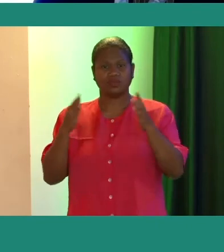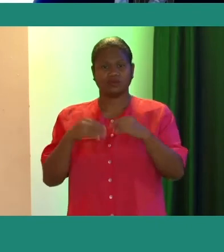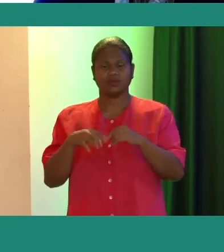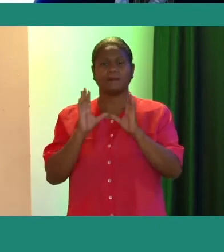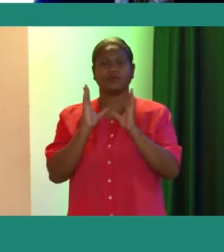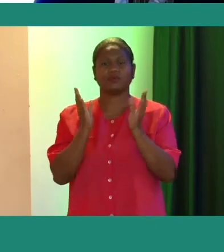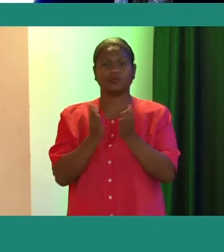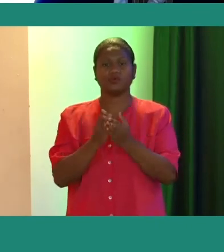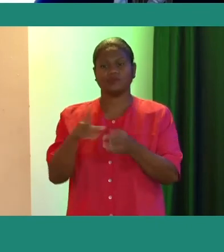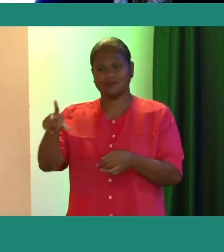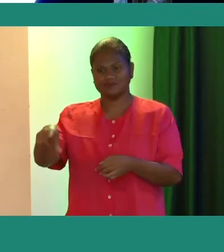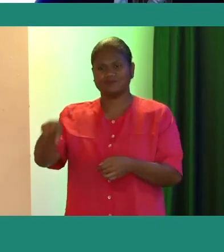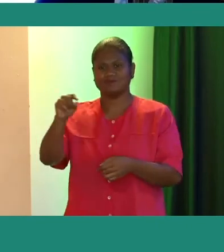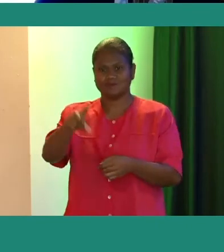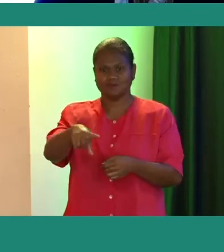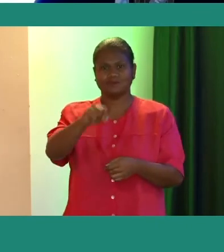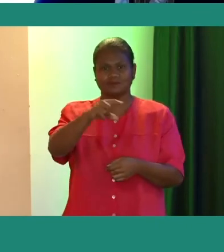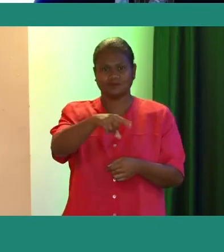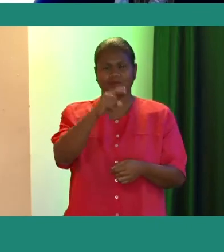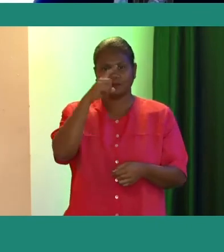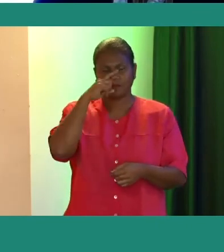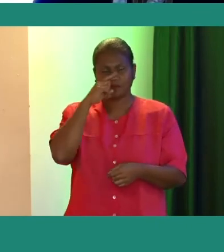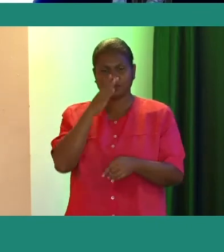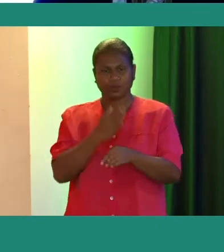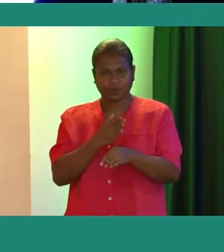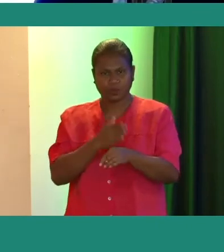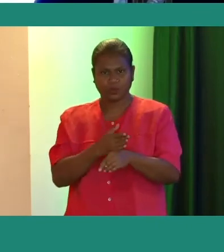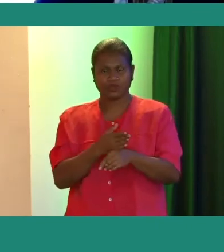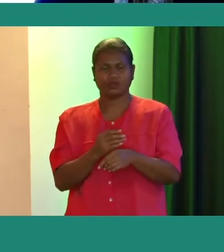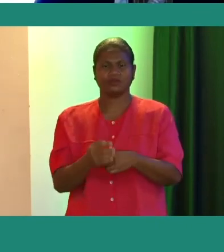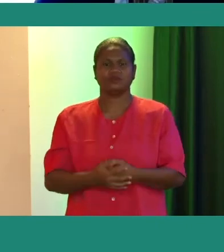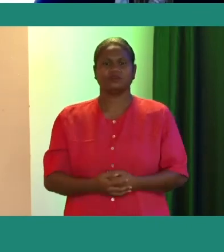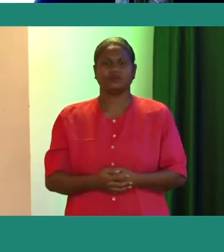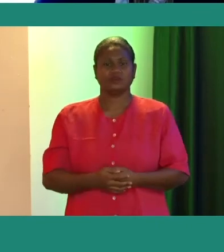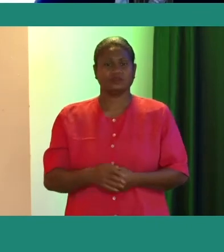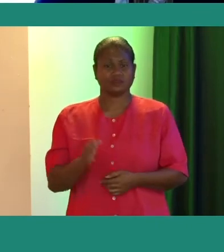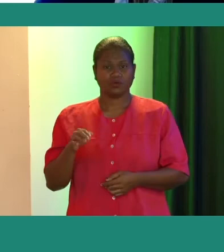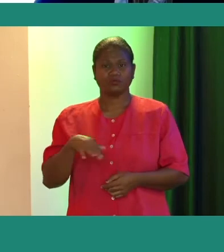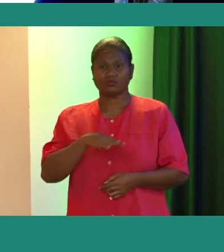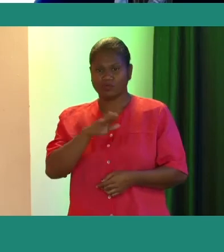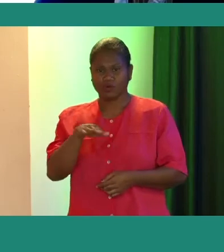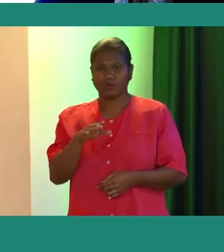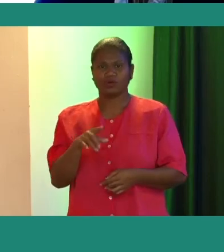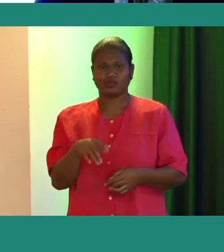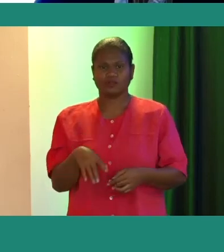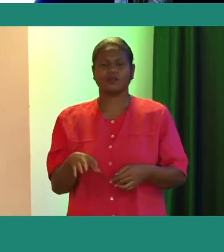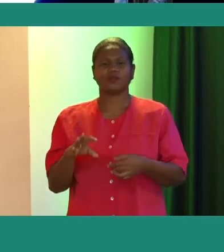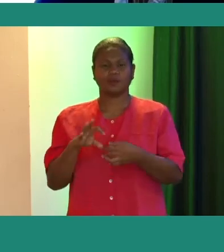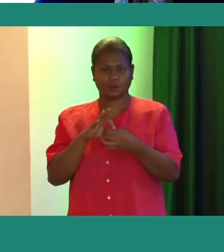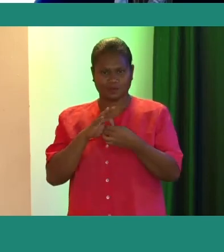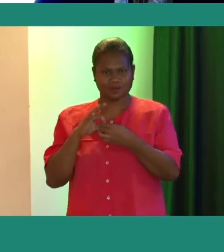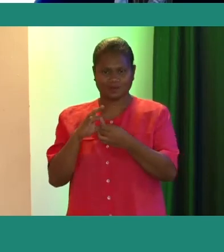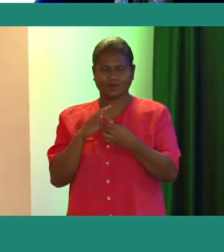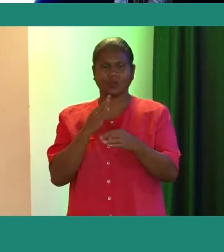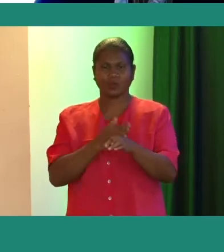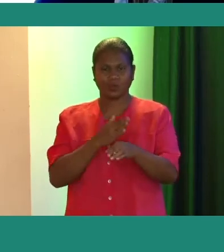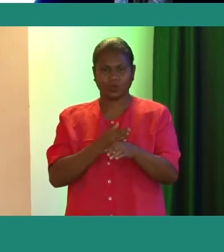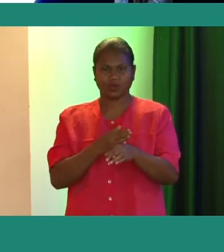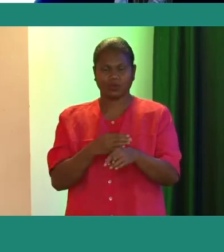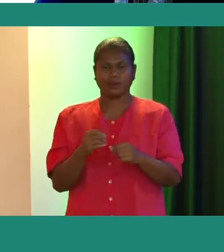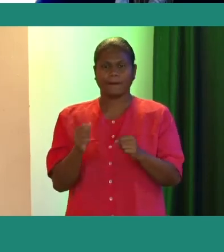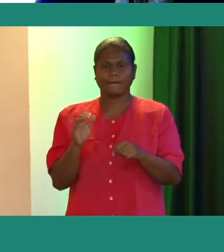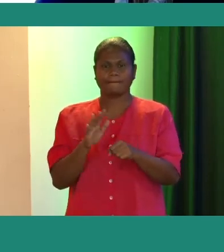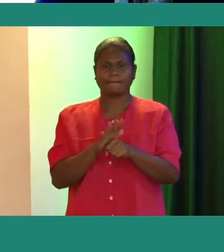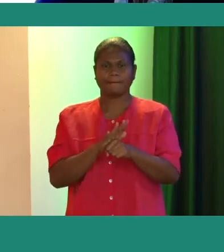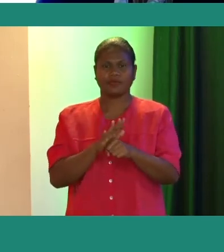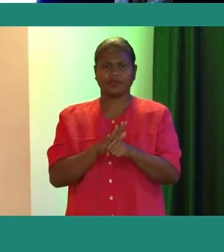So, we need to collectively work together to make Papua New Guinea successful.